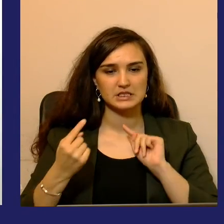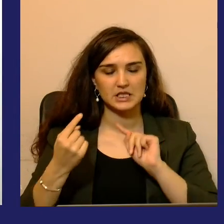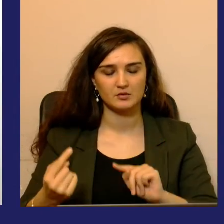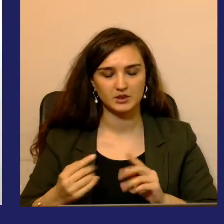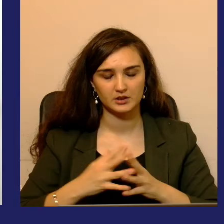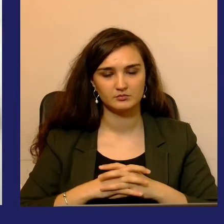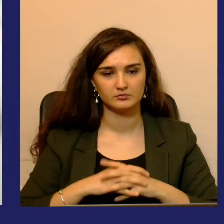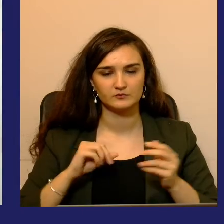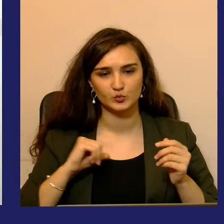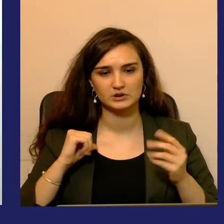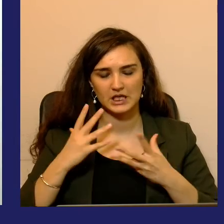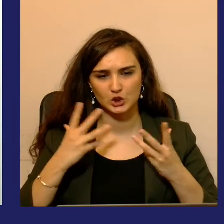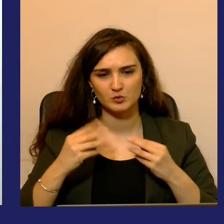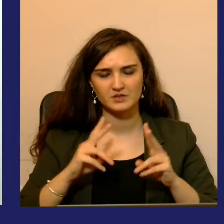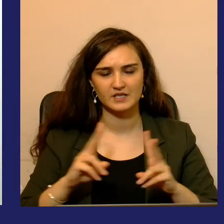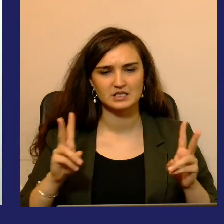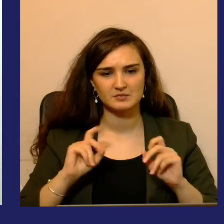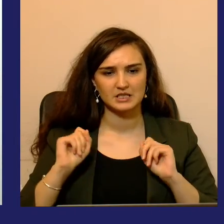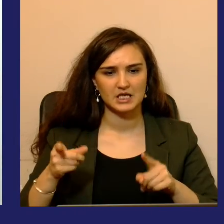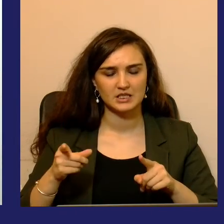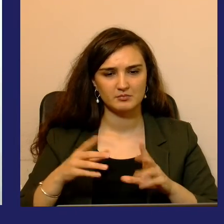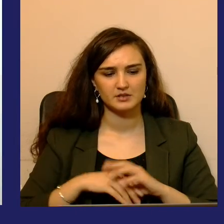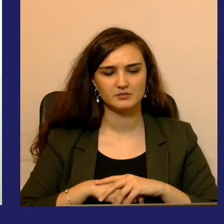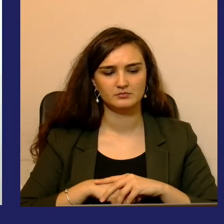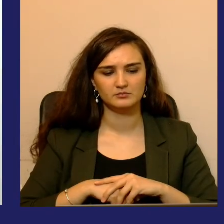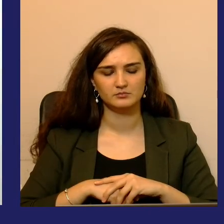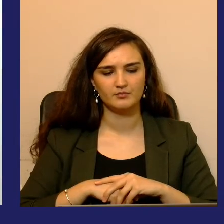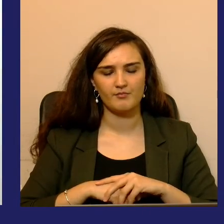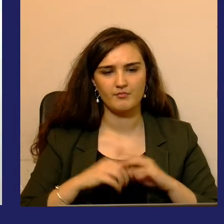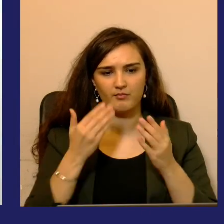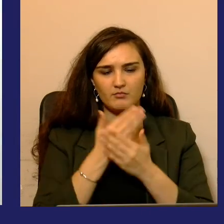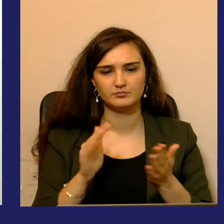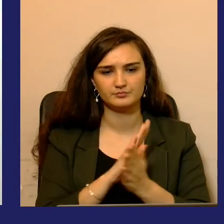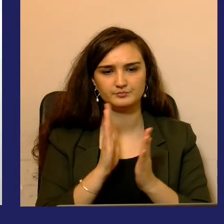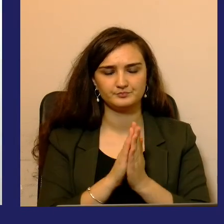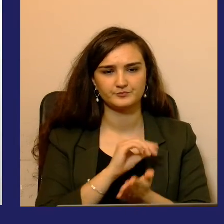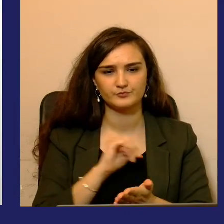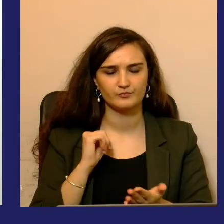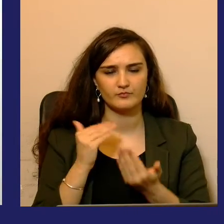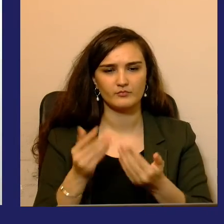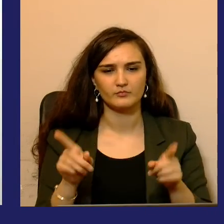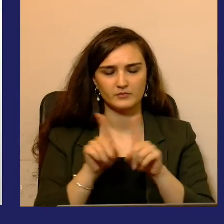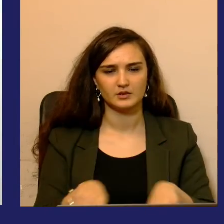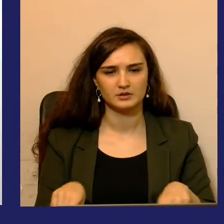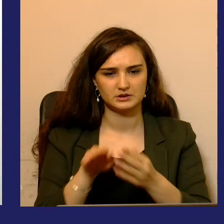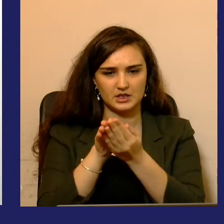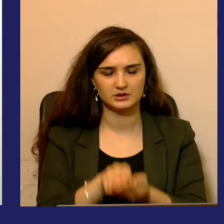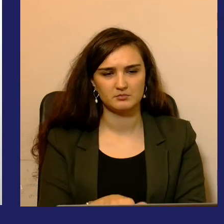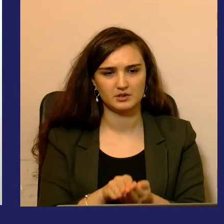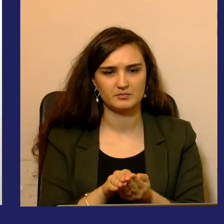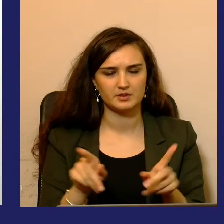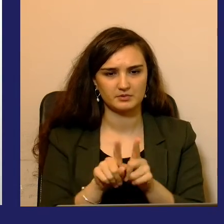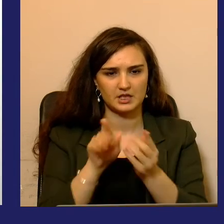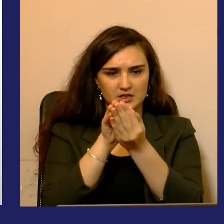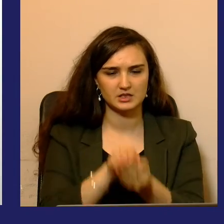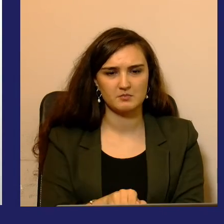actors, then they will bring about their own demise and perhaps the demise of the actual party system, which obviously